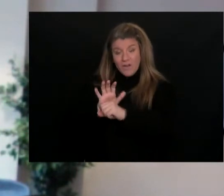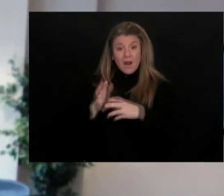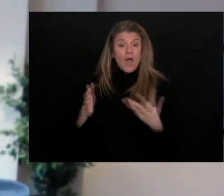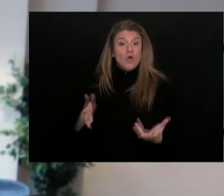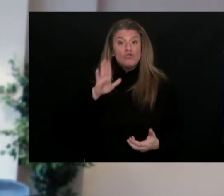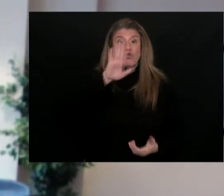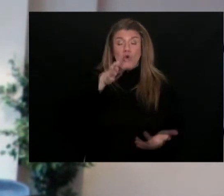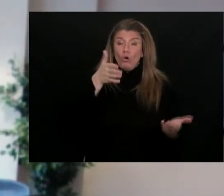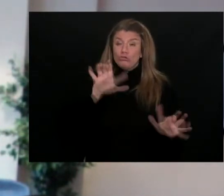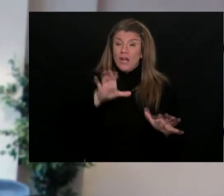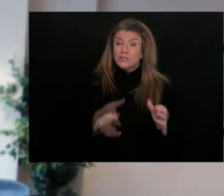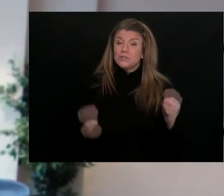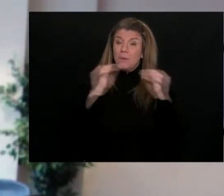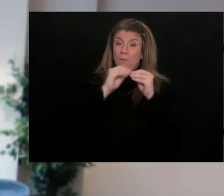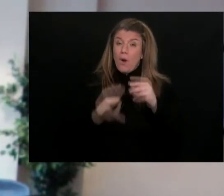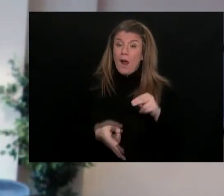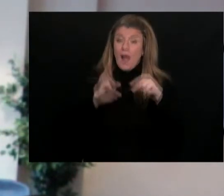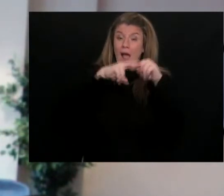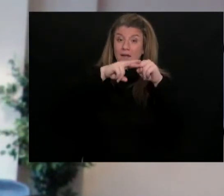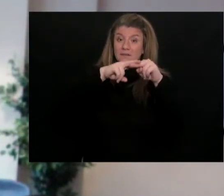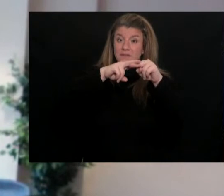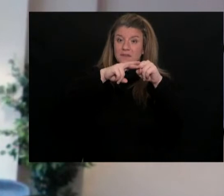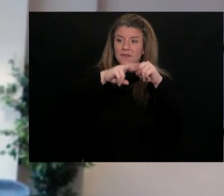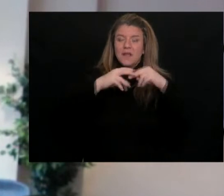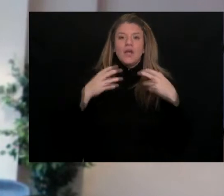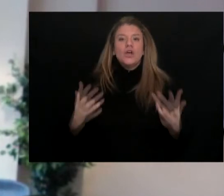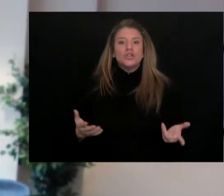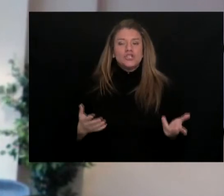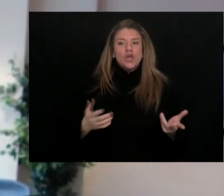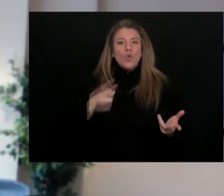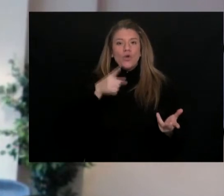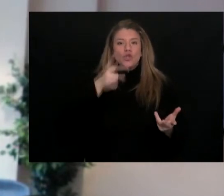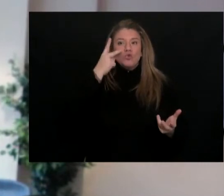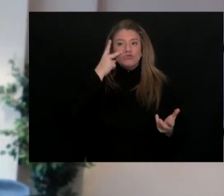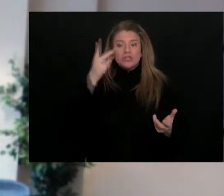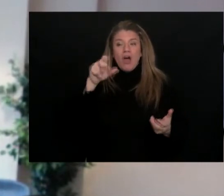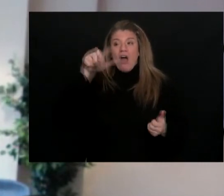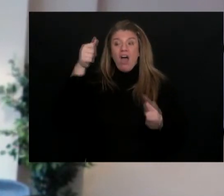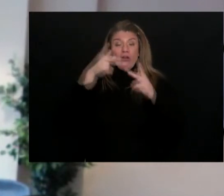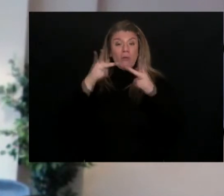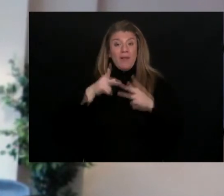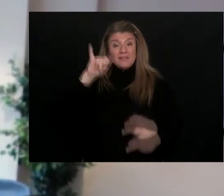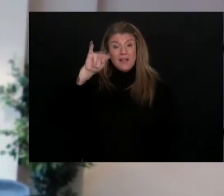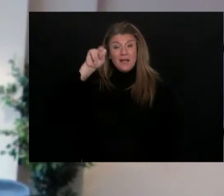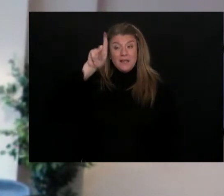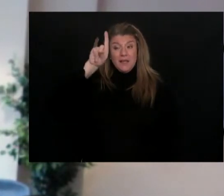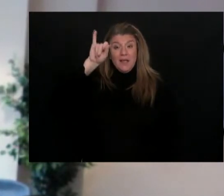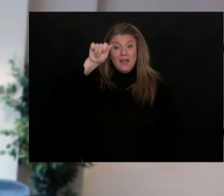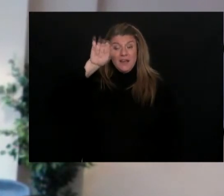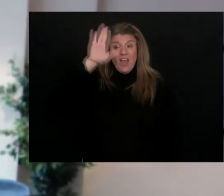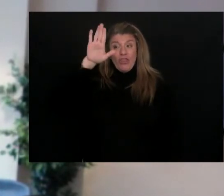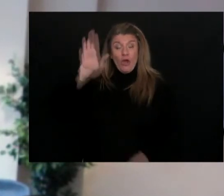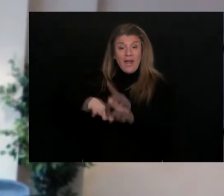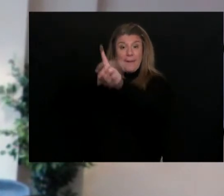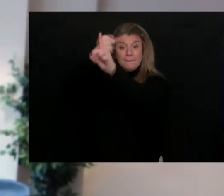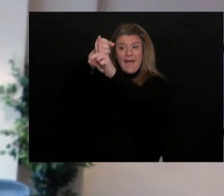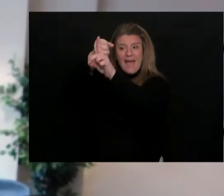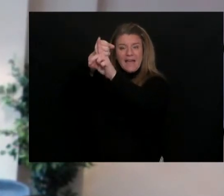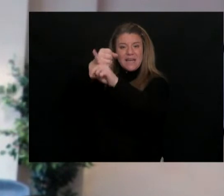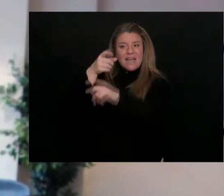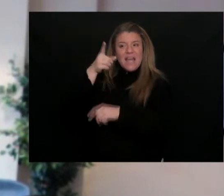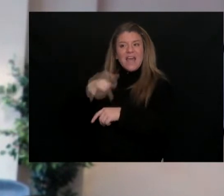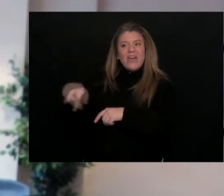higher. And I think that the steep up and the steep down that we saw in countries like India were really a reflection of